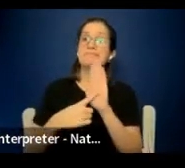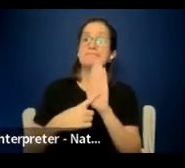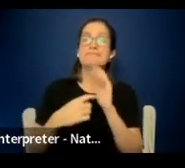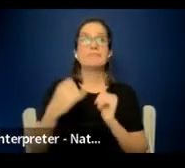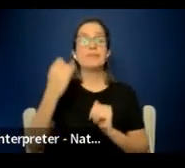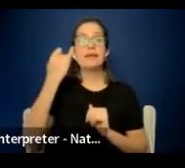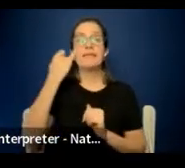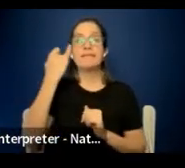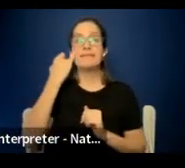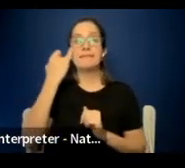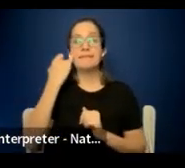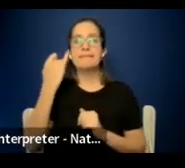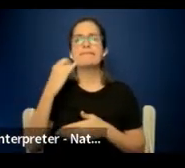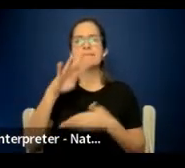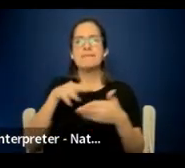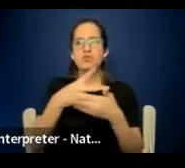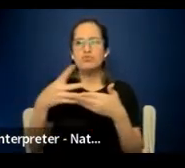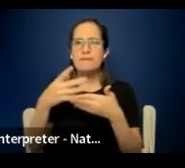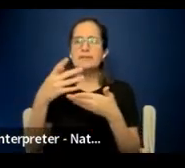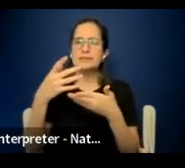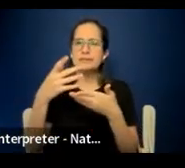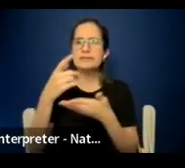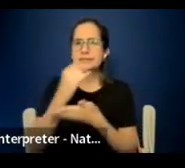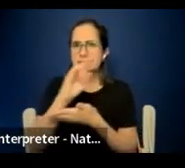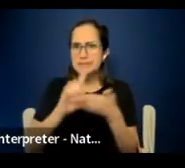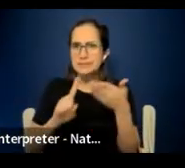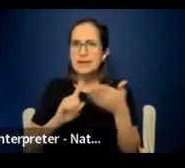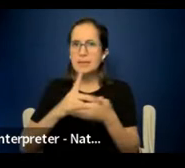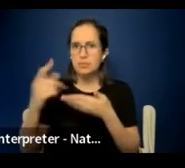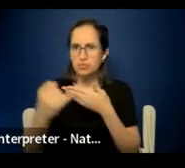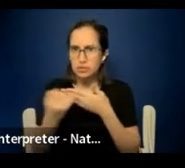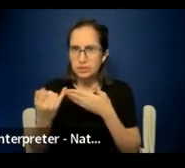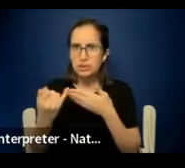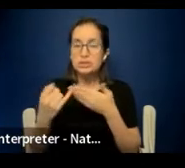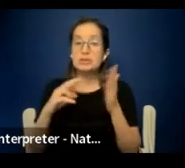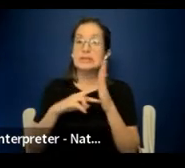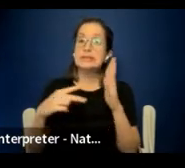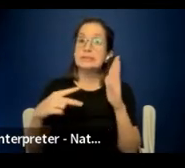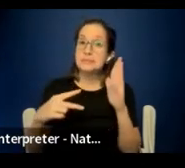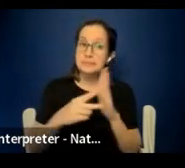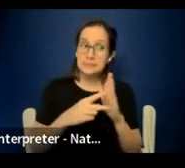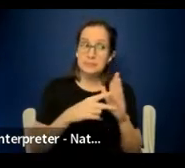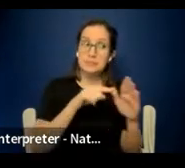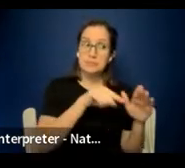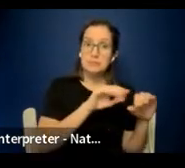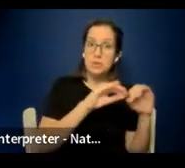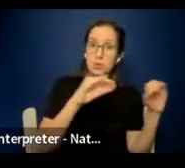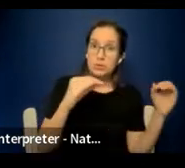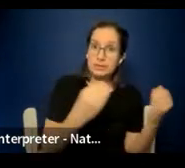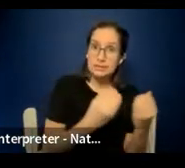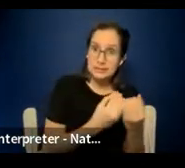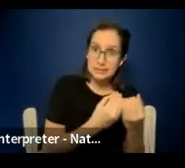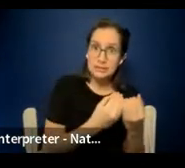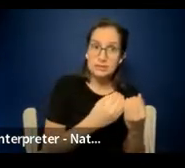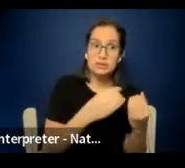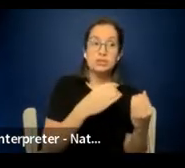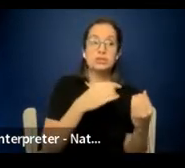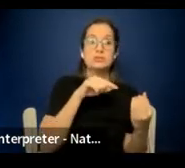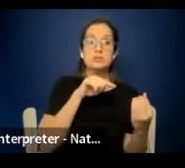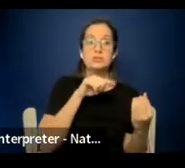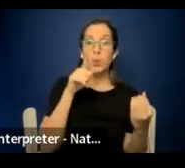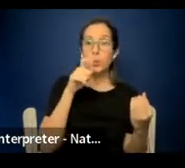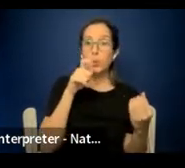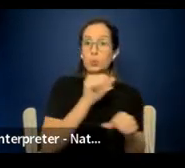or a graphic design project, you want to make sure that, you know, organizationally, the people that are working on it also understand that we